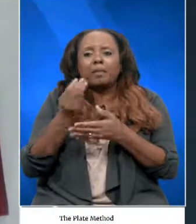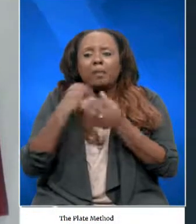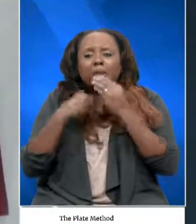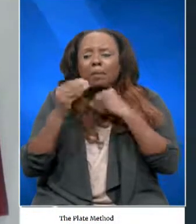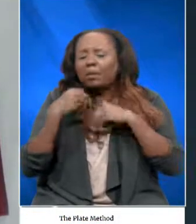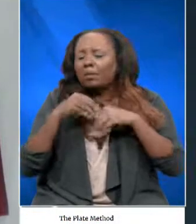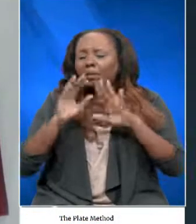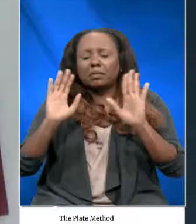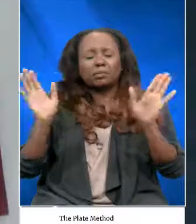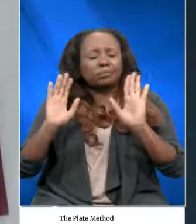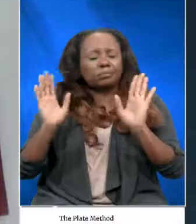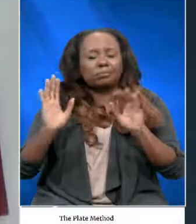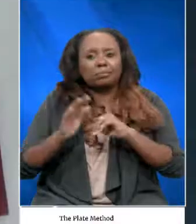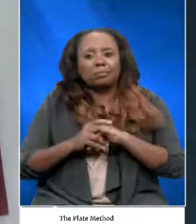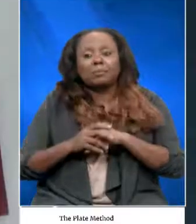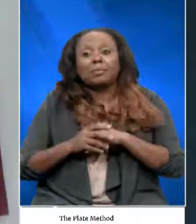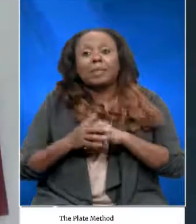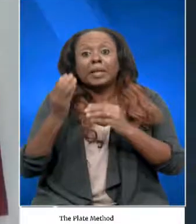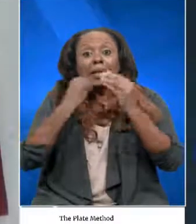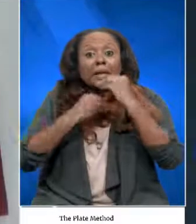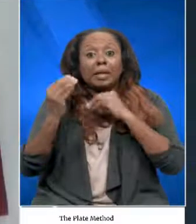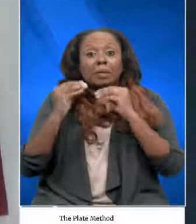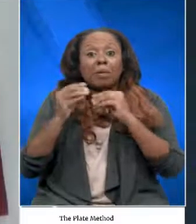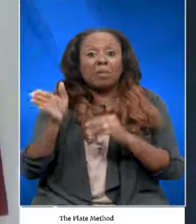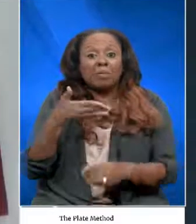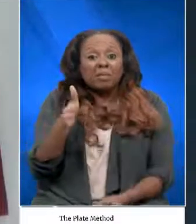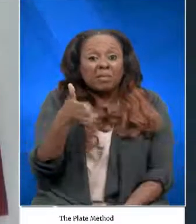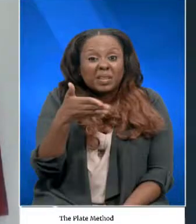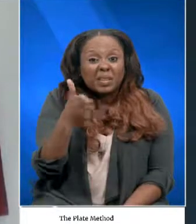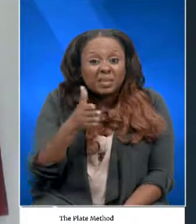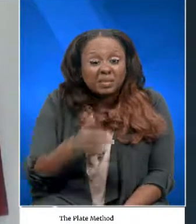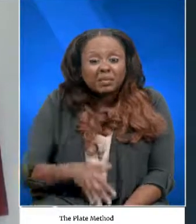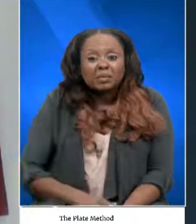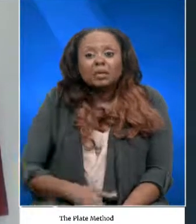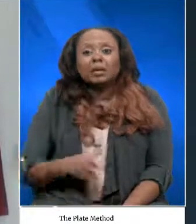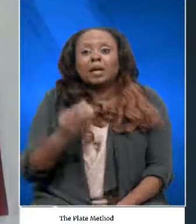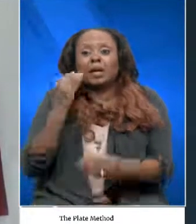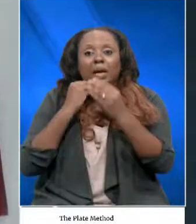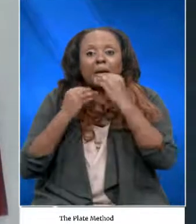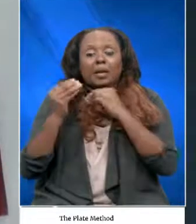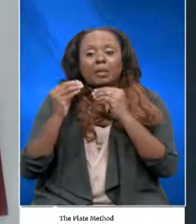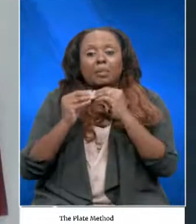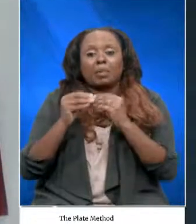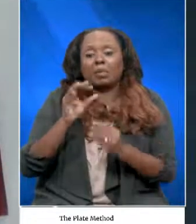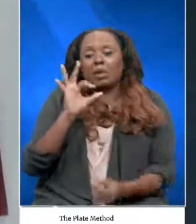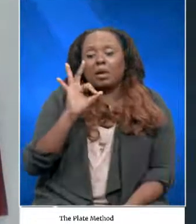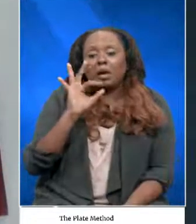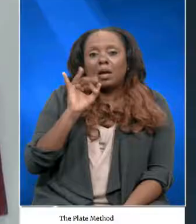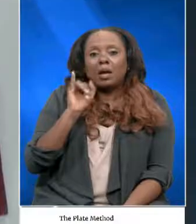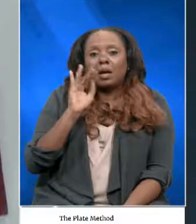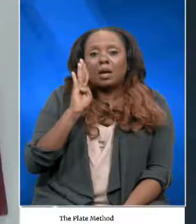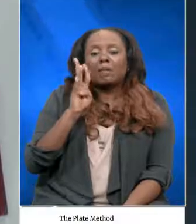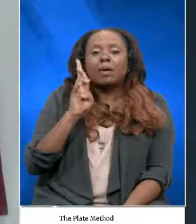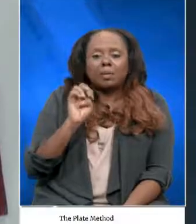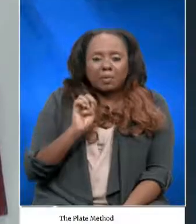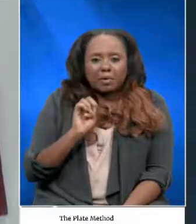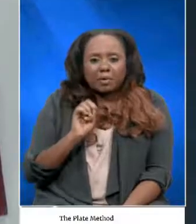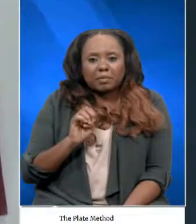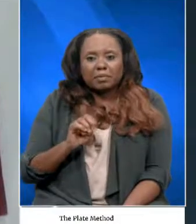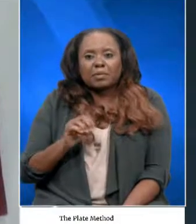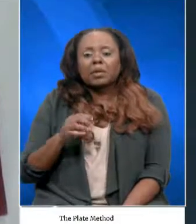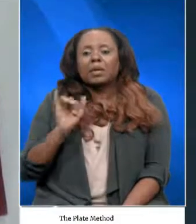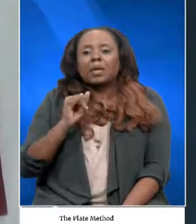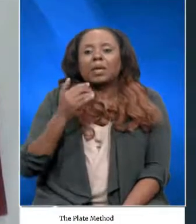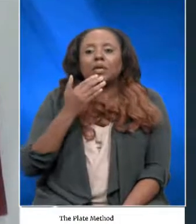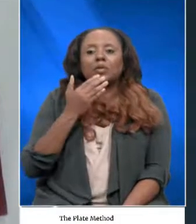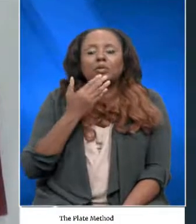level, increase your fish intake, and start to increase your fiber intake, which helps to naturally lower cholesterol. So, the sweet potato,